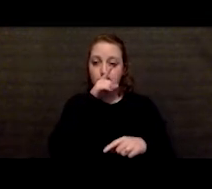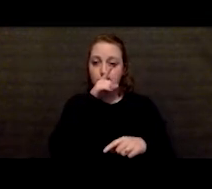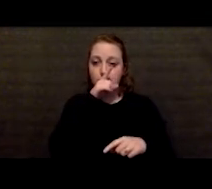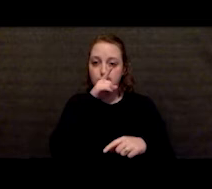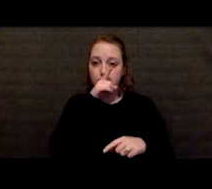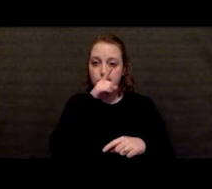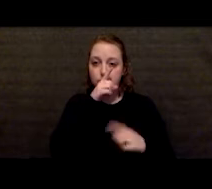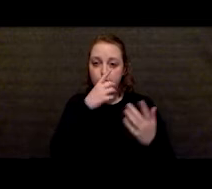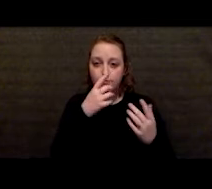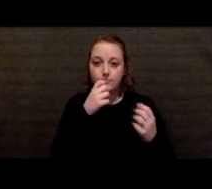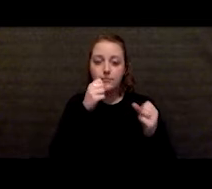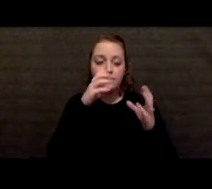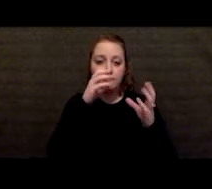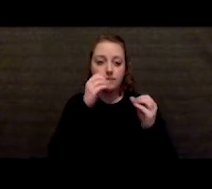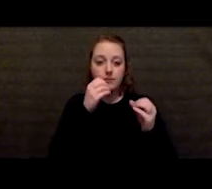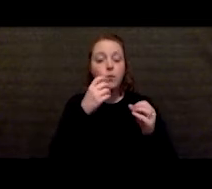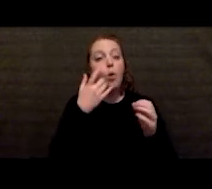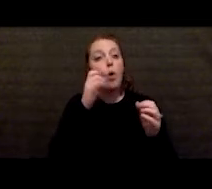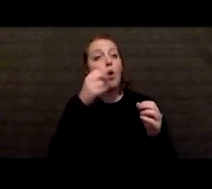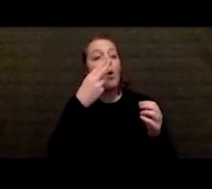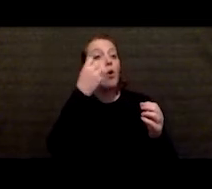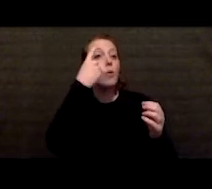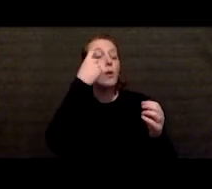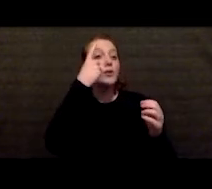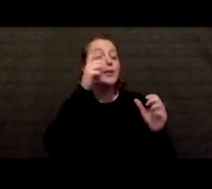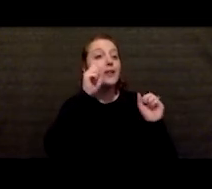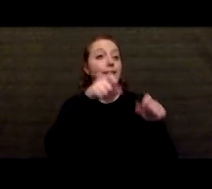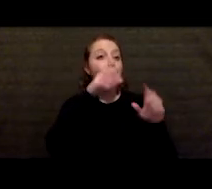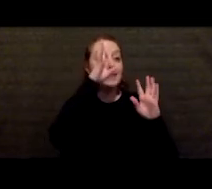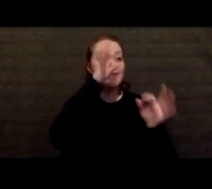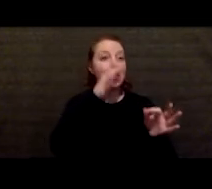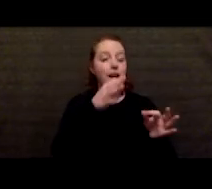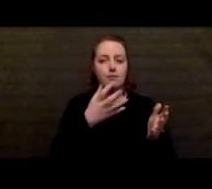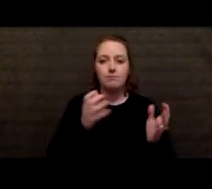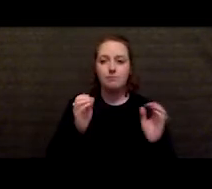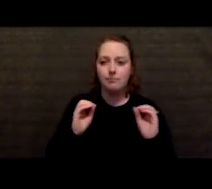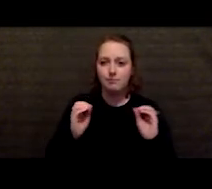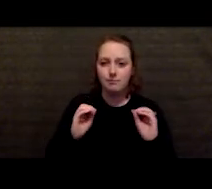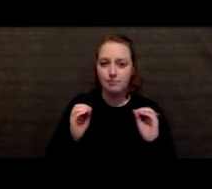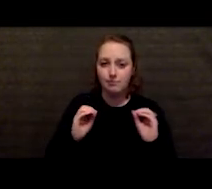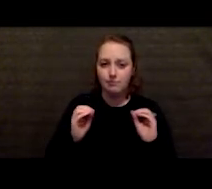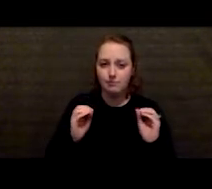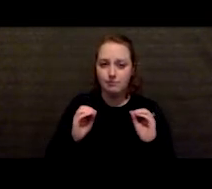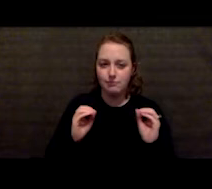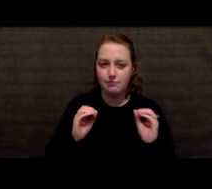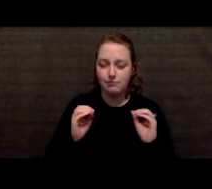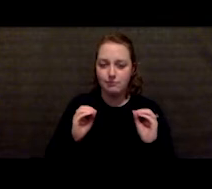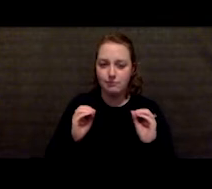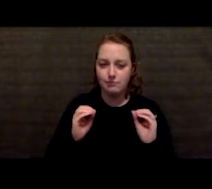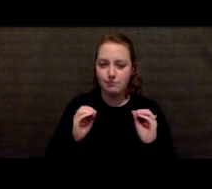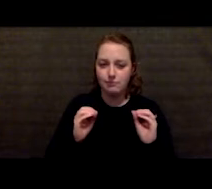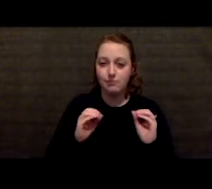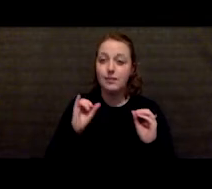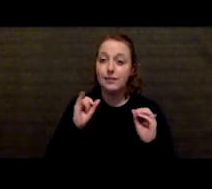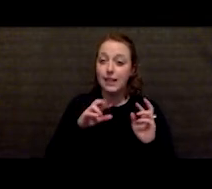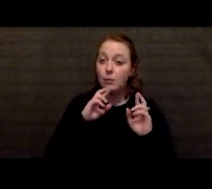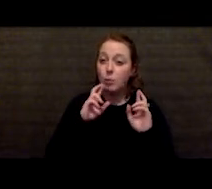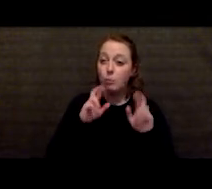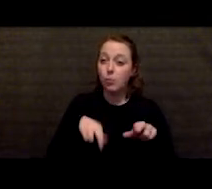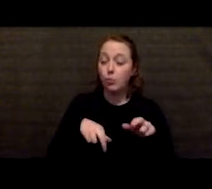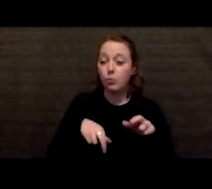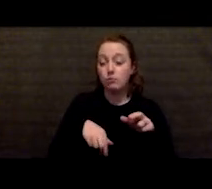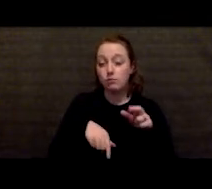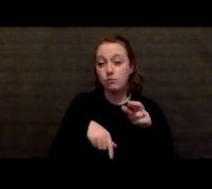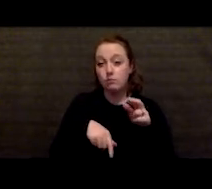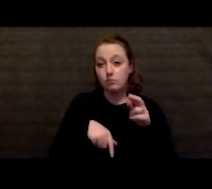seeing what they're doing. And that's what I got from Jackie's trying to get. How come we haven't received that? It's a long report, but I